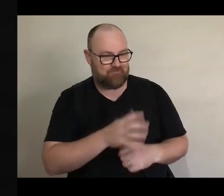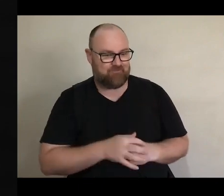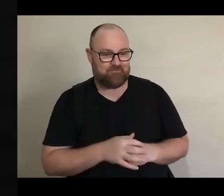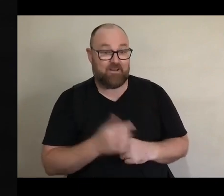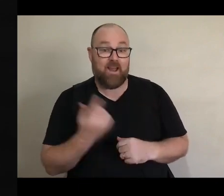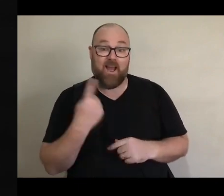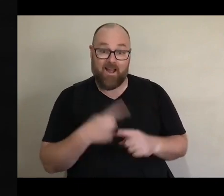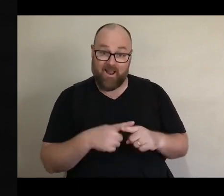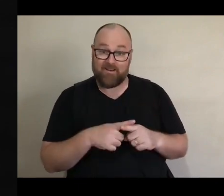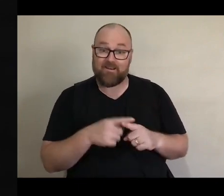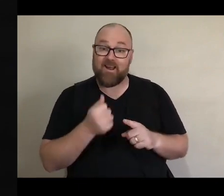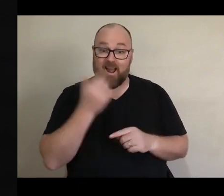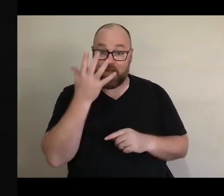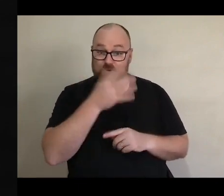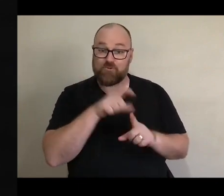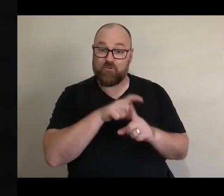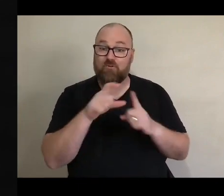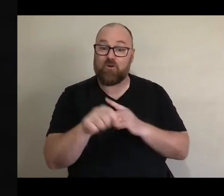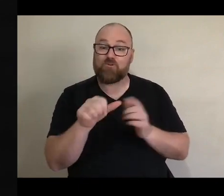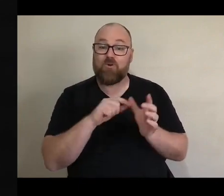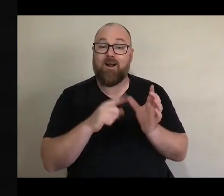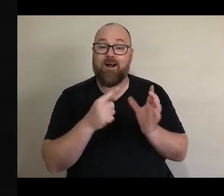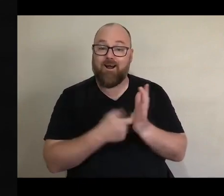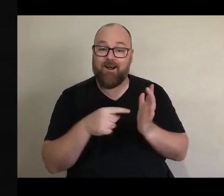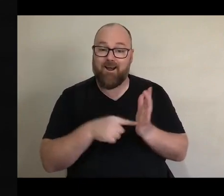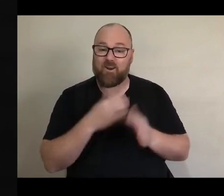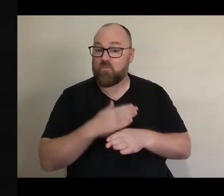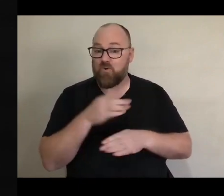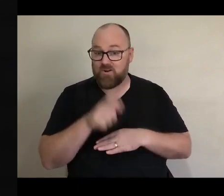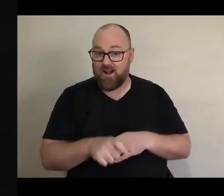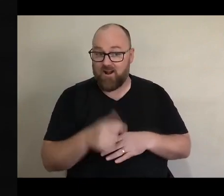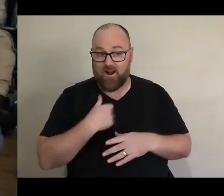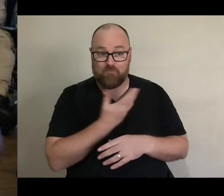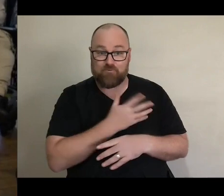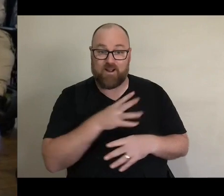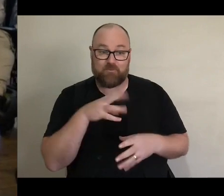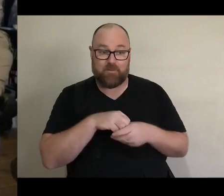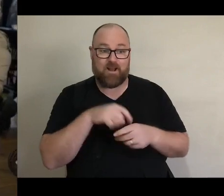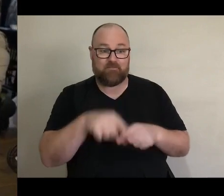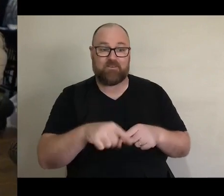cultural arts worker. I'm proud to be part of this program because it does incredible things.